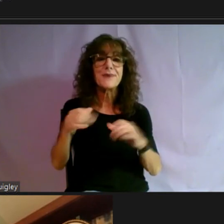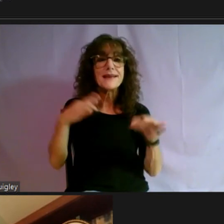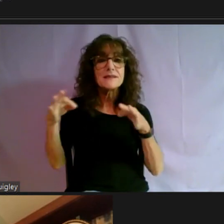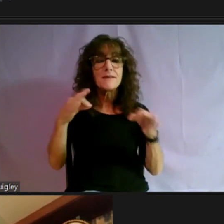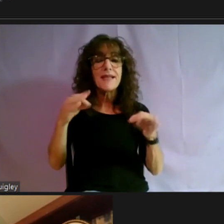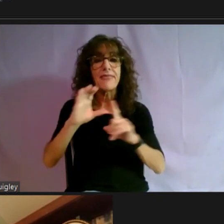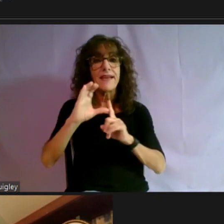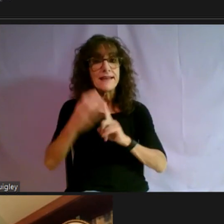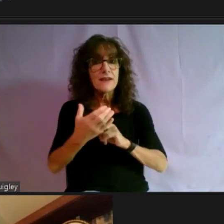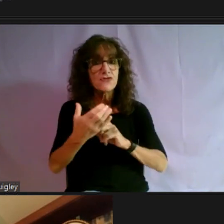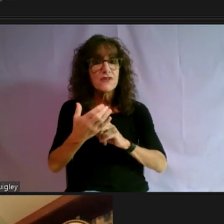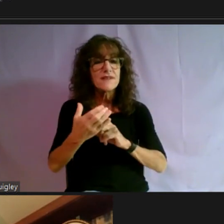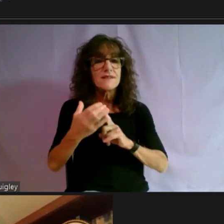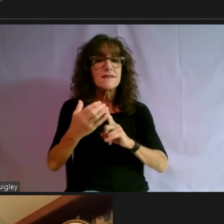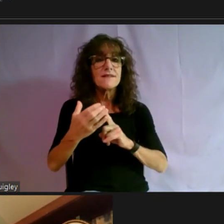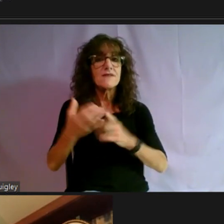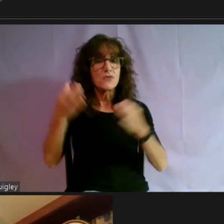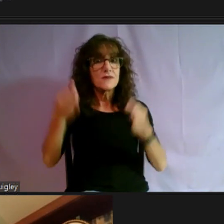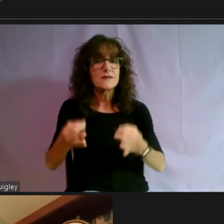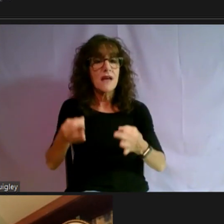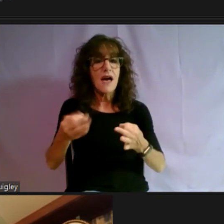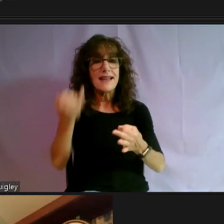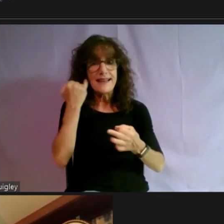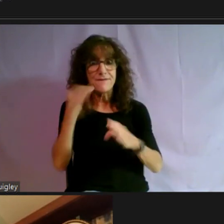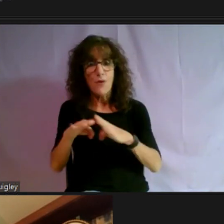allow schools to reopen.